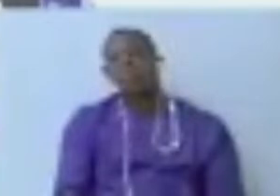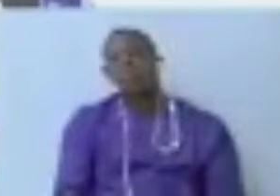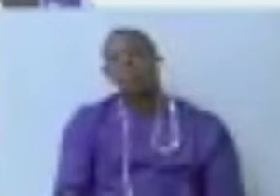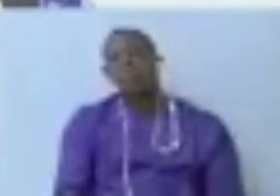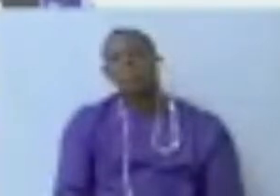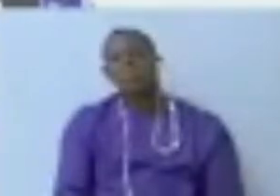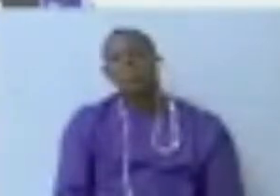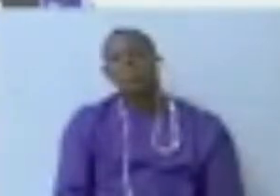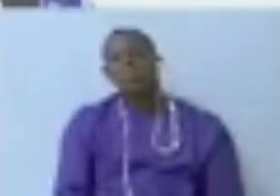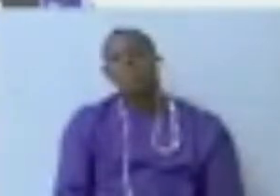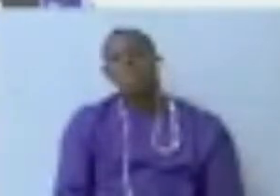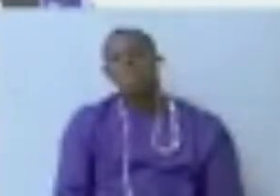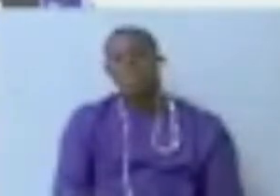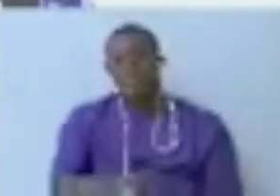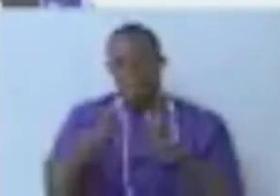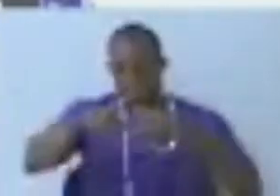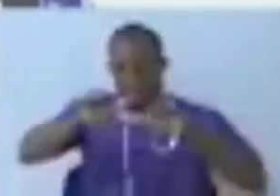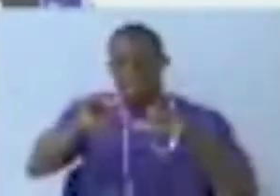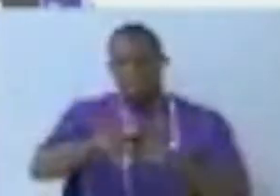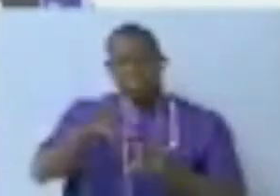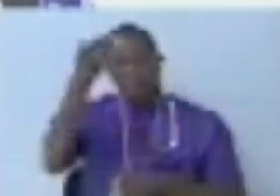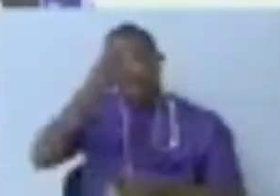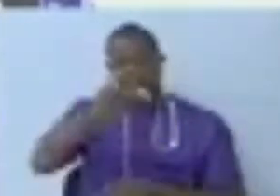part of 1995